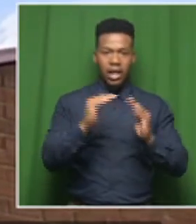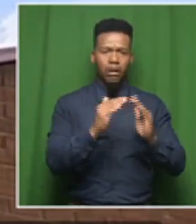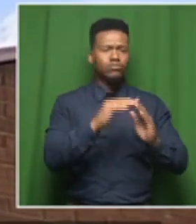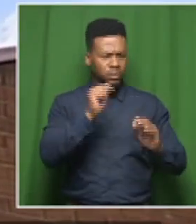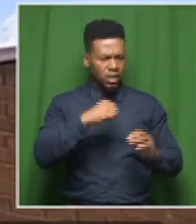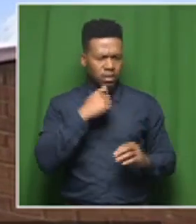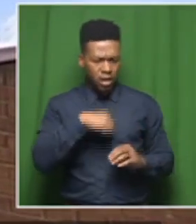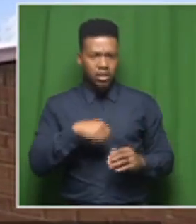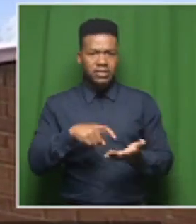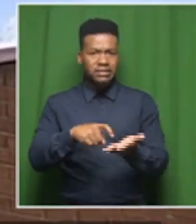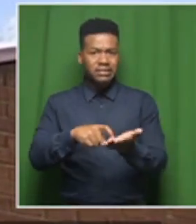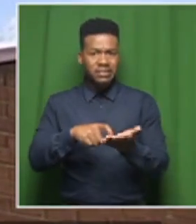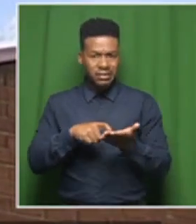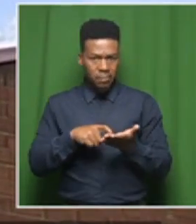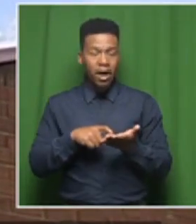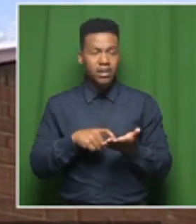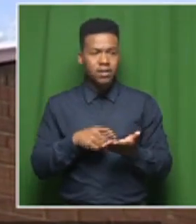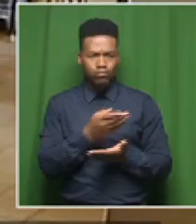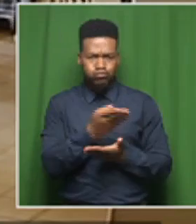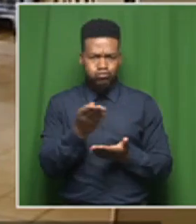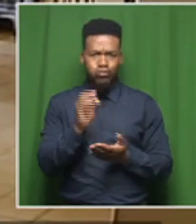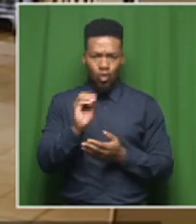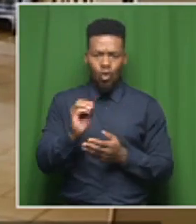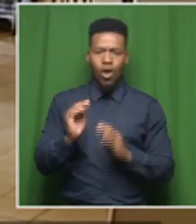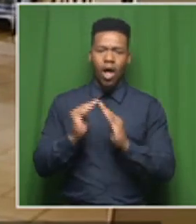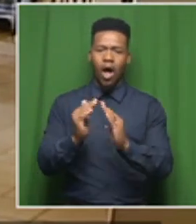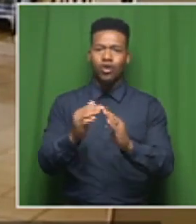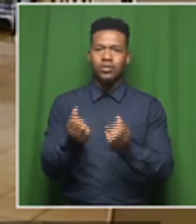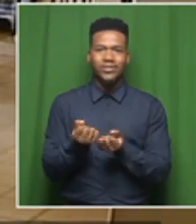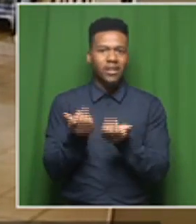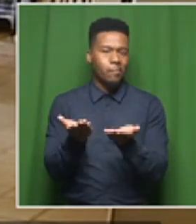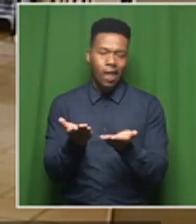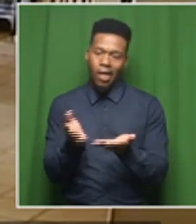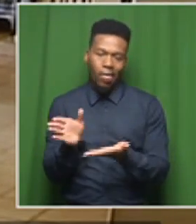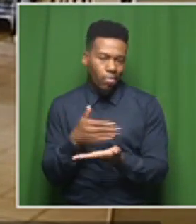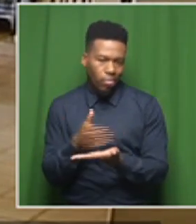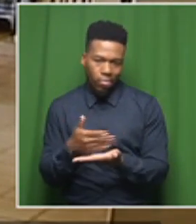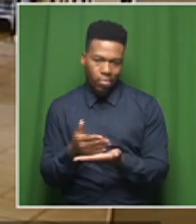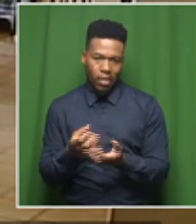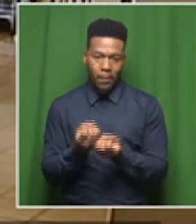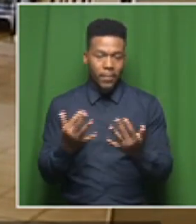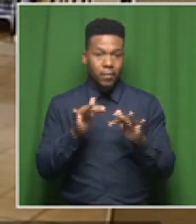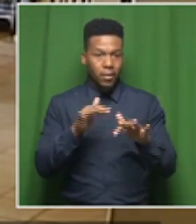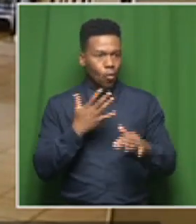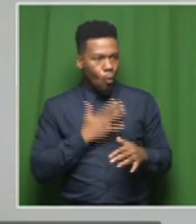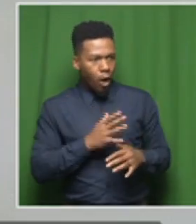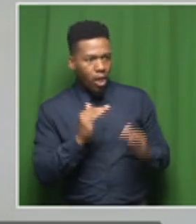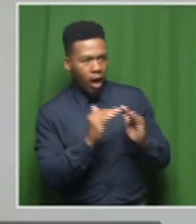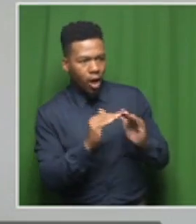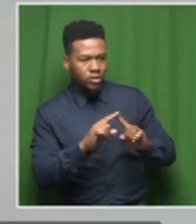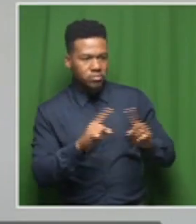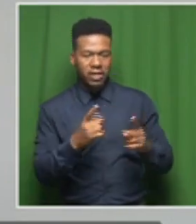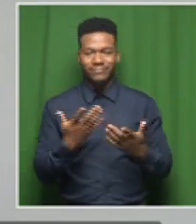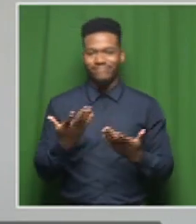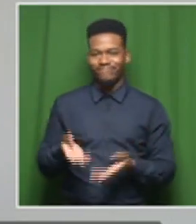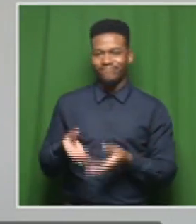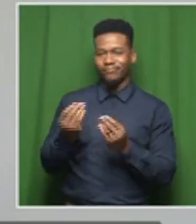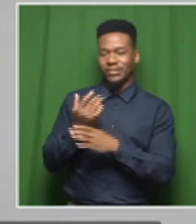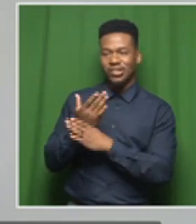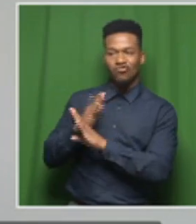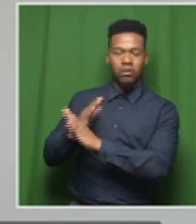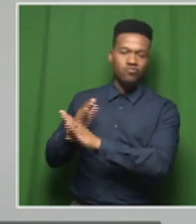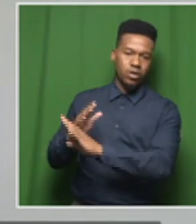market. It says still with these market conditions, there are buyers who are getting rejected for mortgages. The biggest factor, I